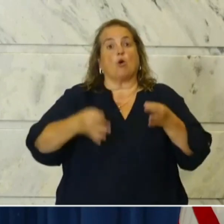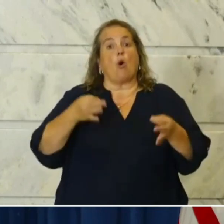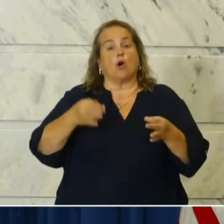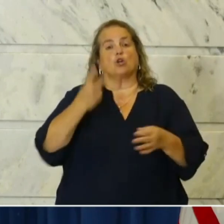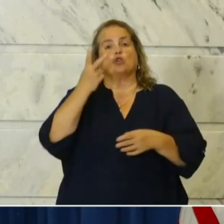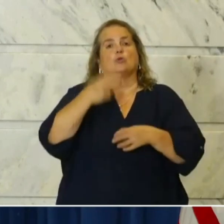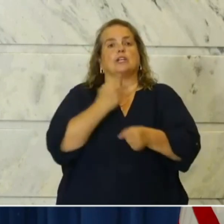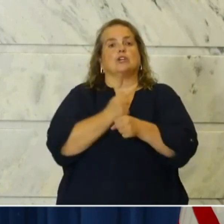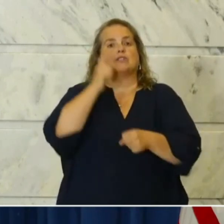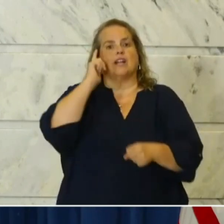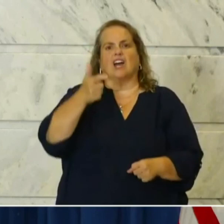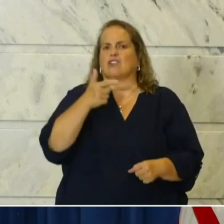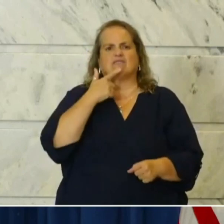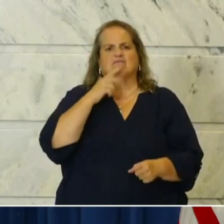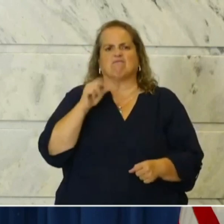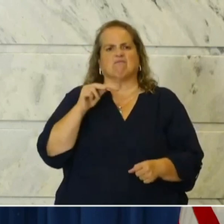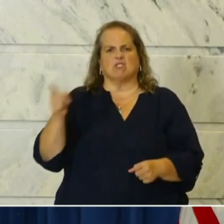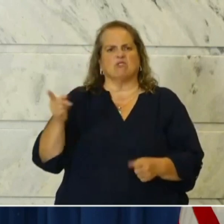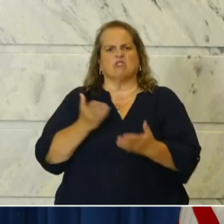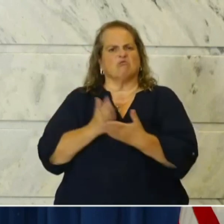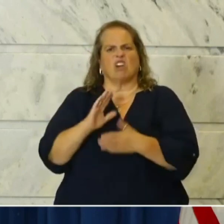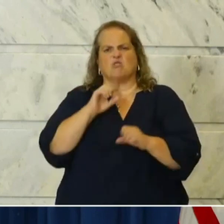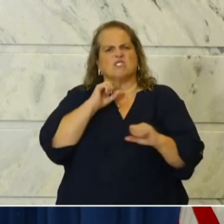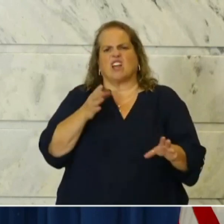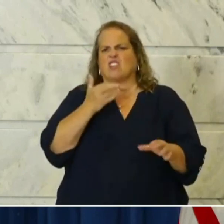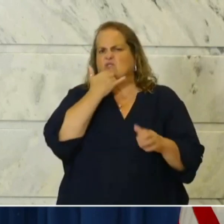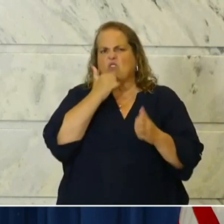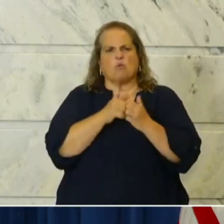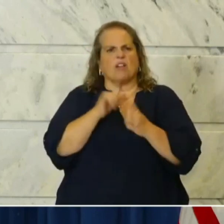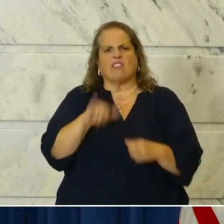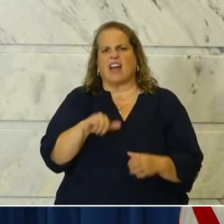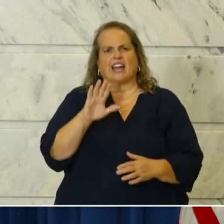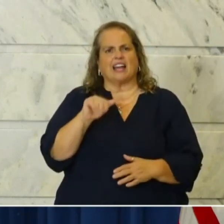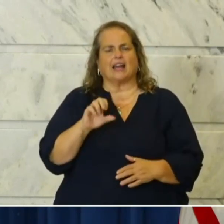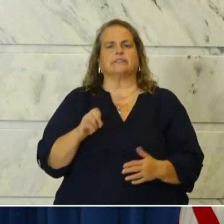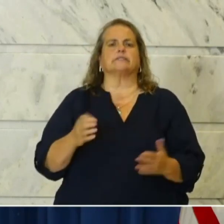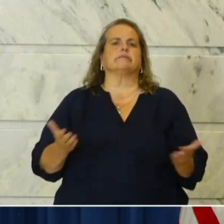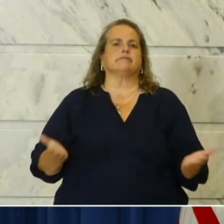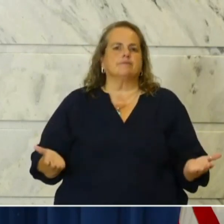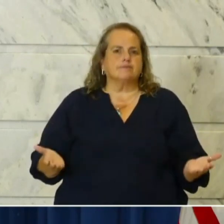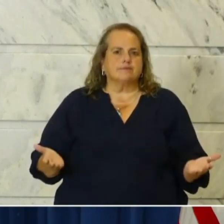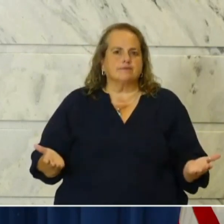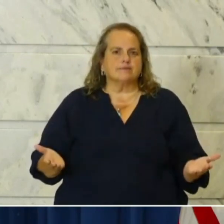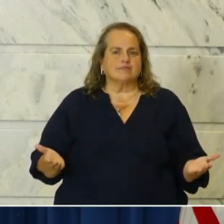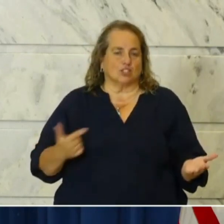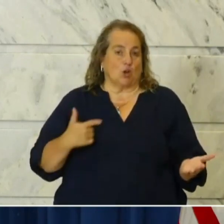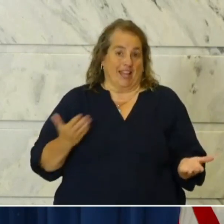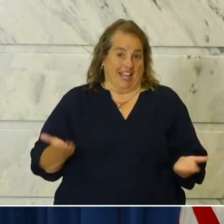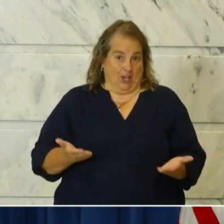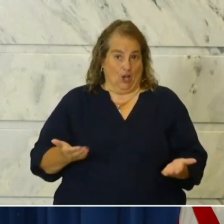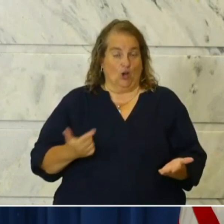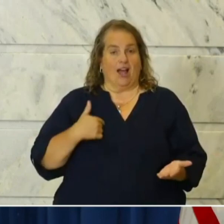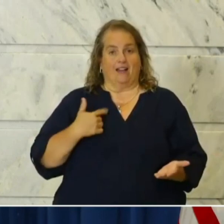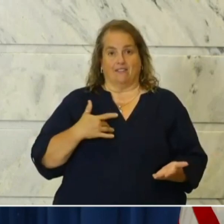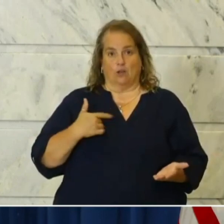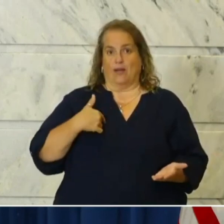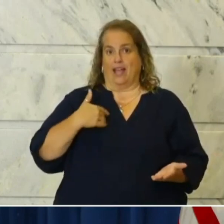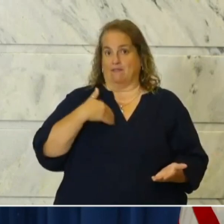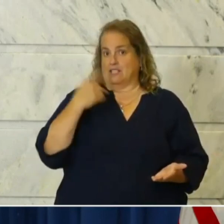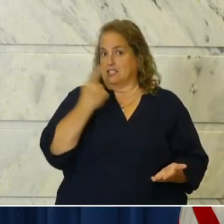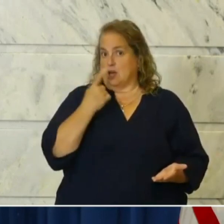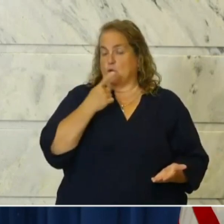saying we were fully in the right and there was nothing wrong done whatsoever. I believe here we have somebody